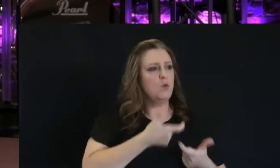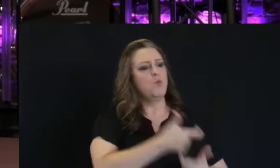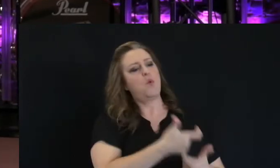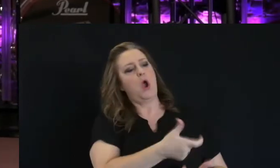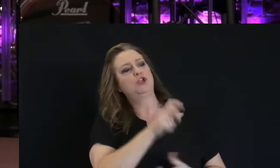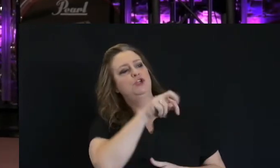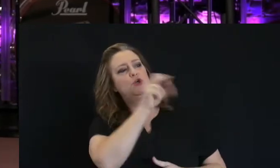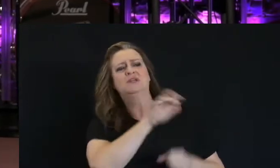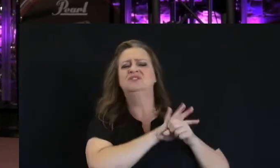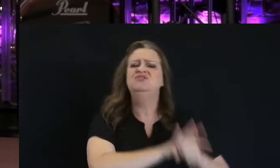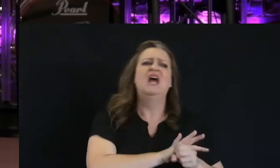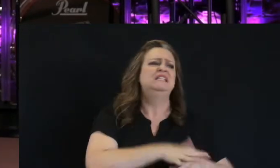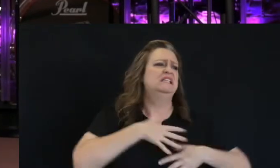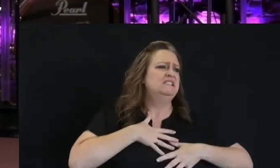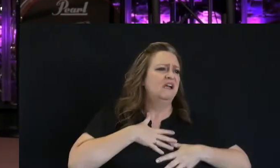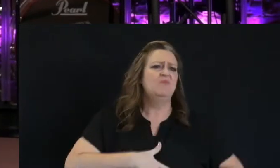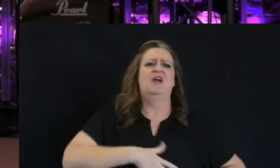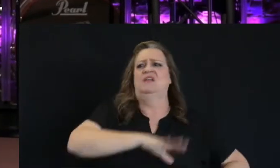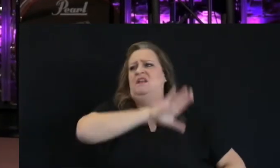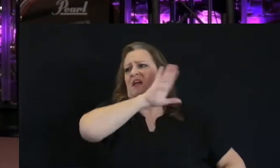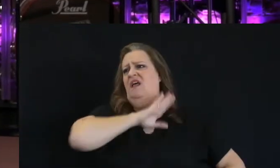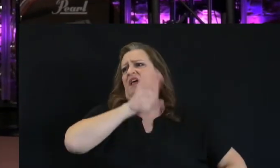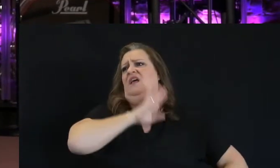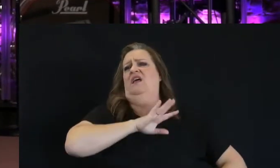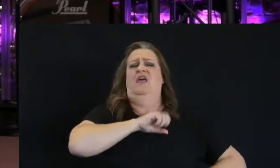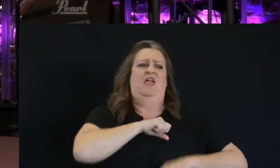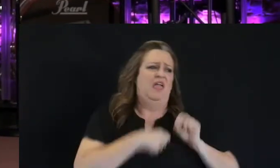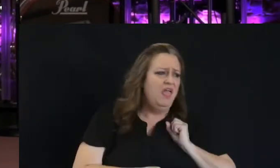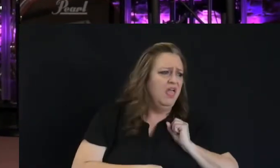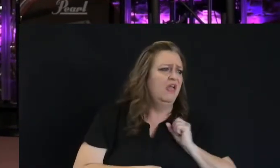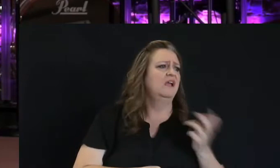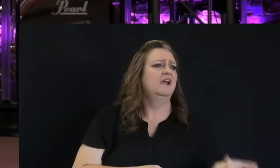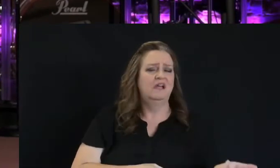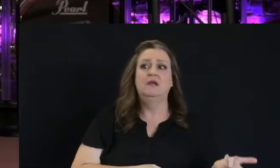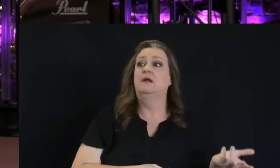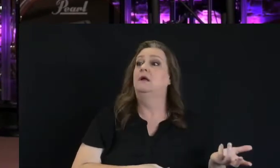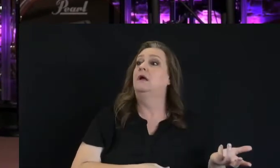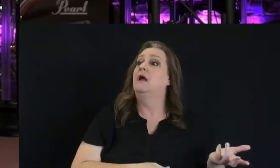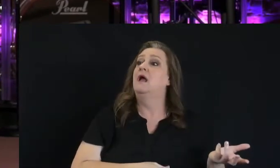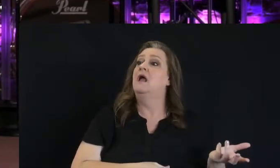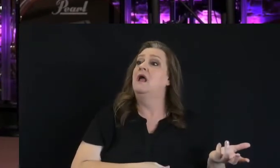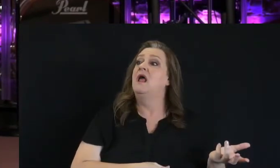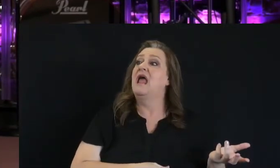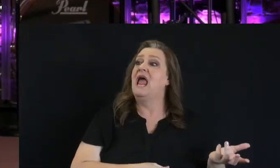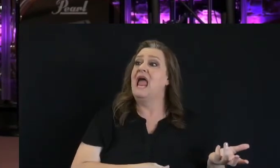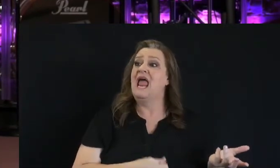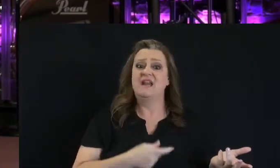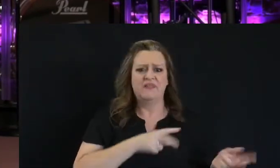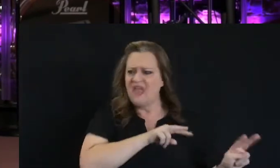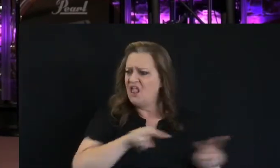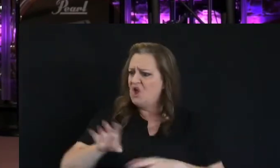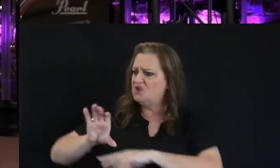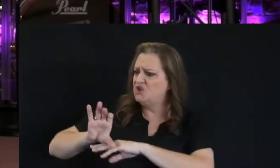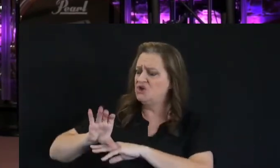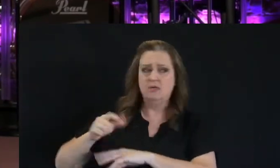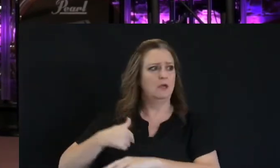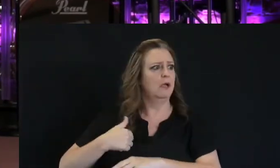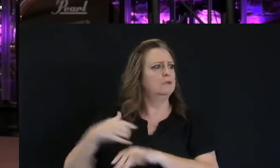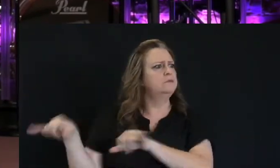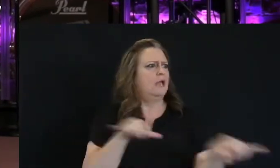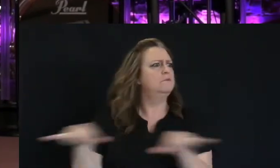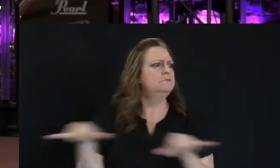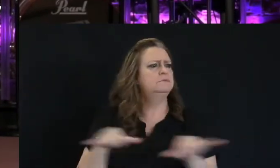and is stressed and depressed. And they're looking at the church, and we're just like they are. We're stressed and